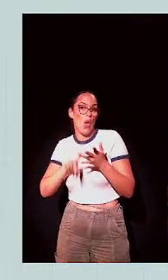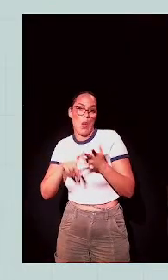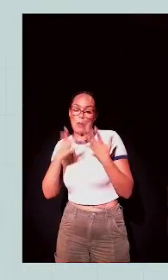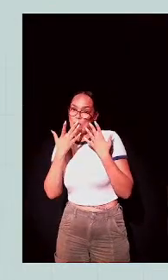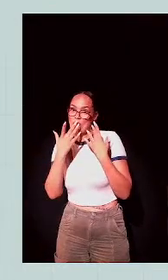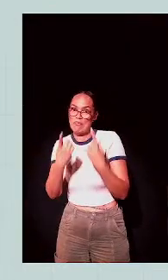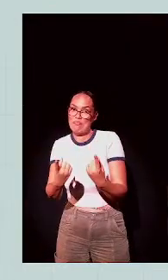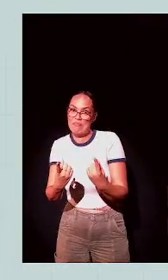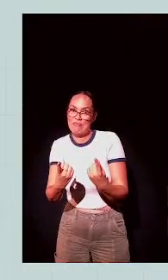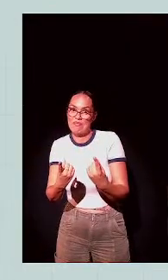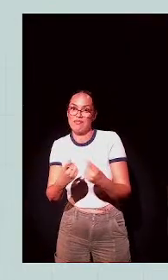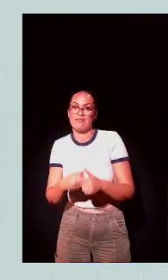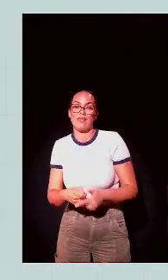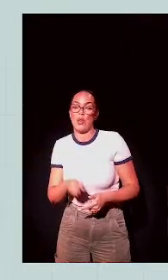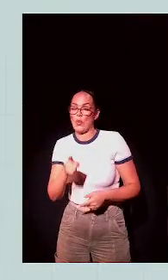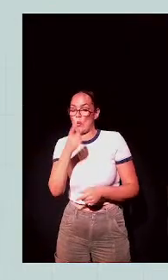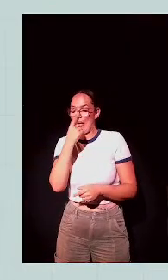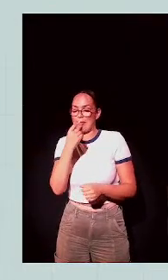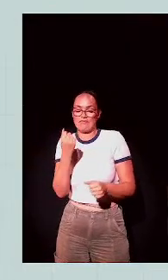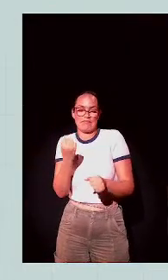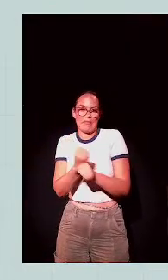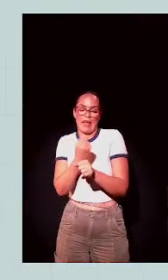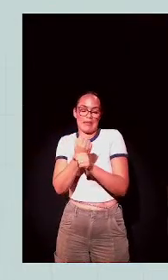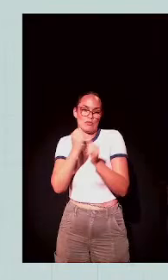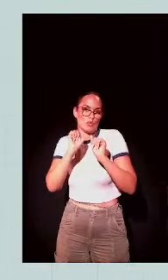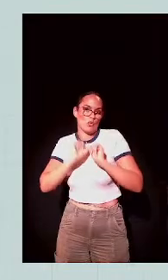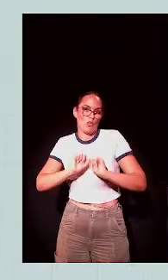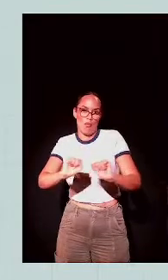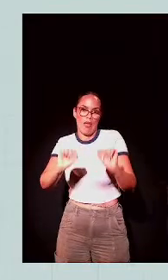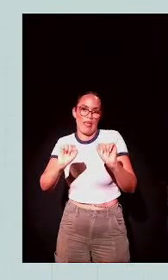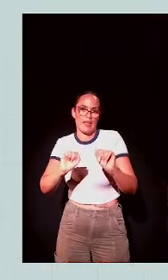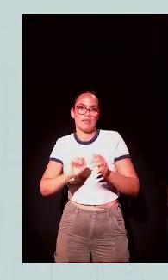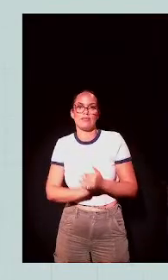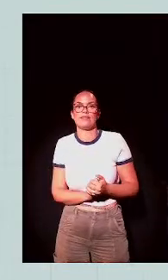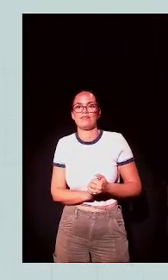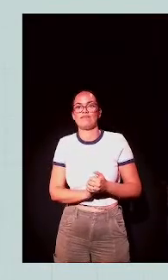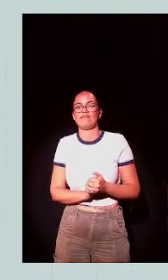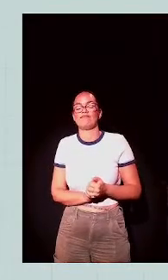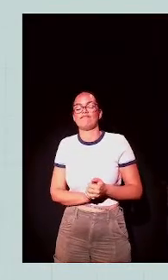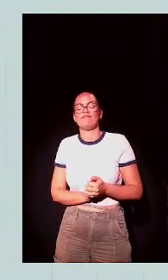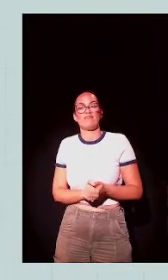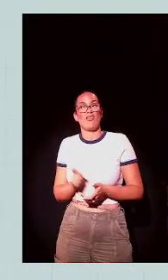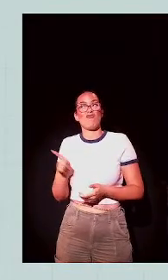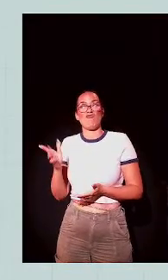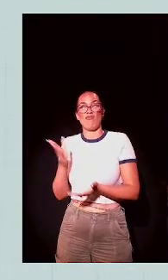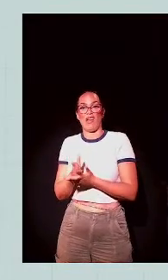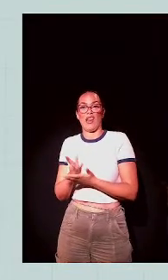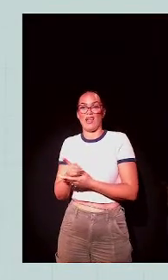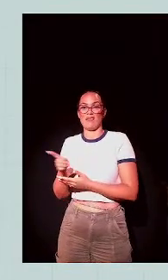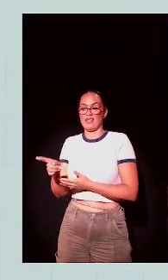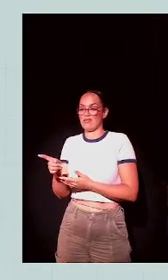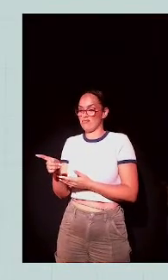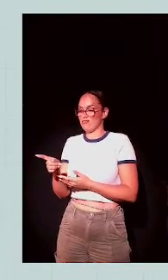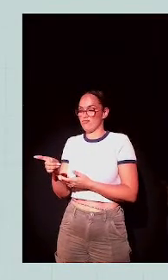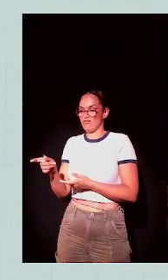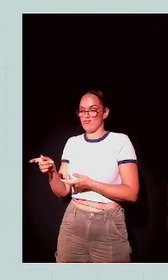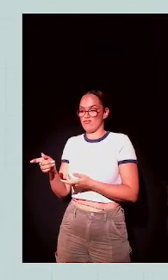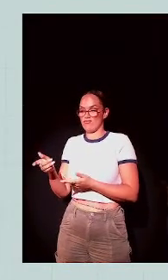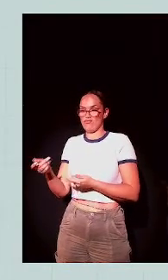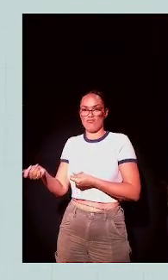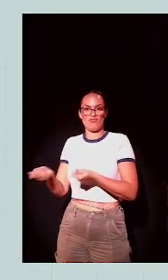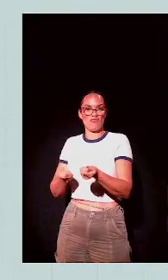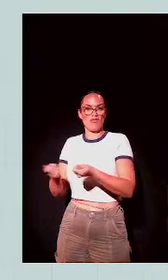can make this thing really precariously balanced, but it will effectively run itself.